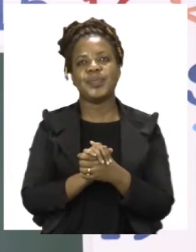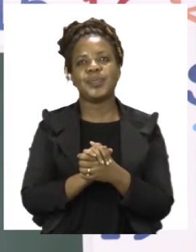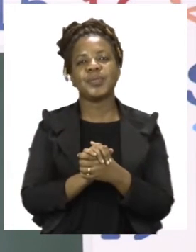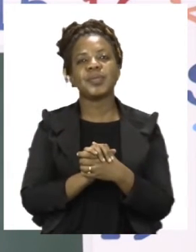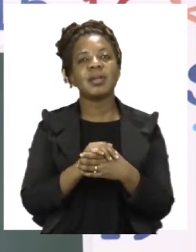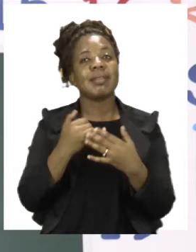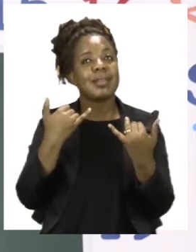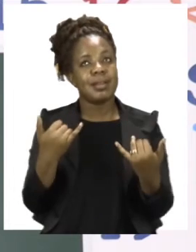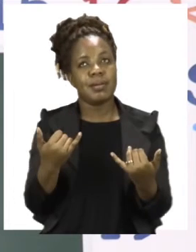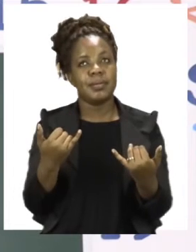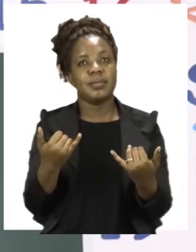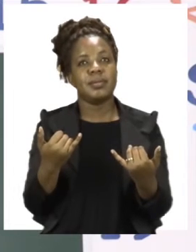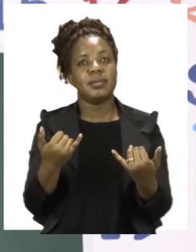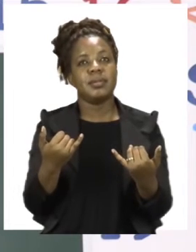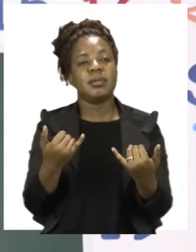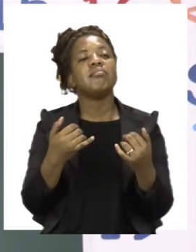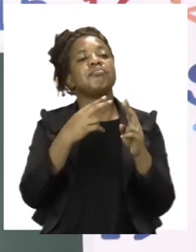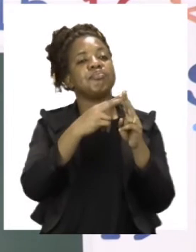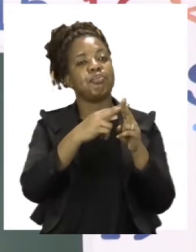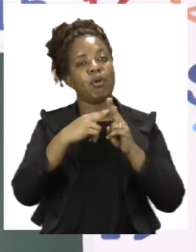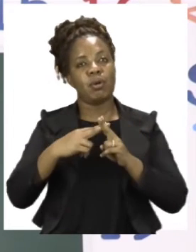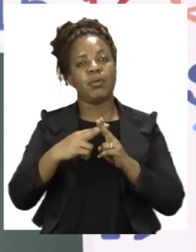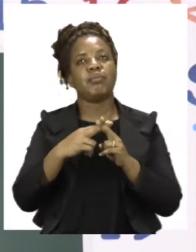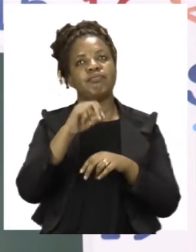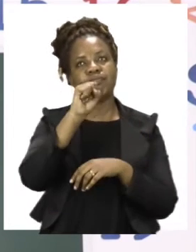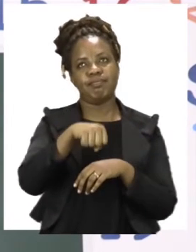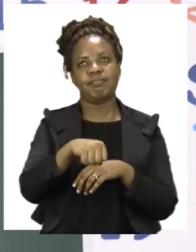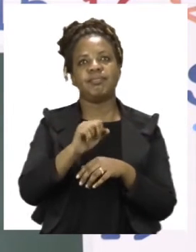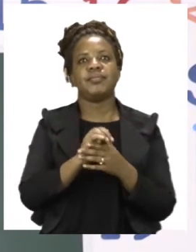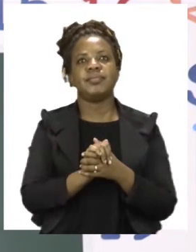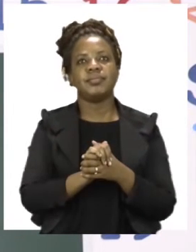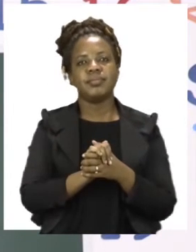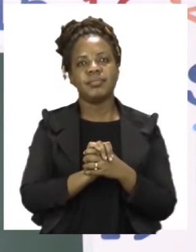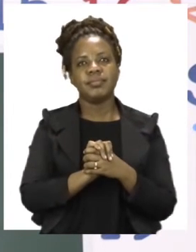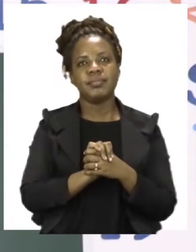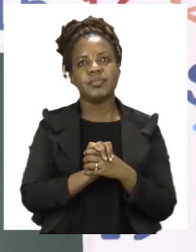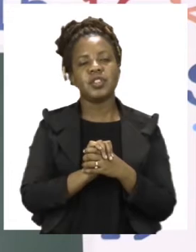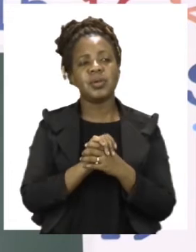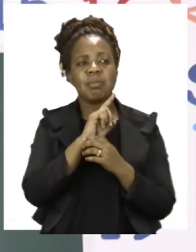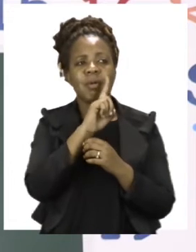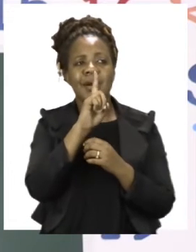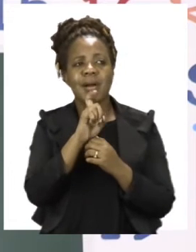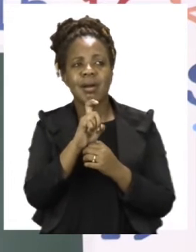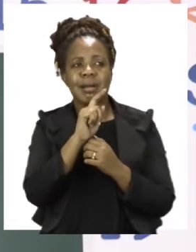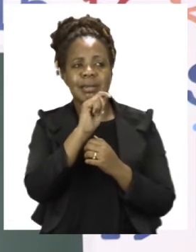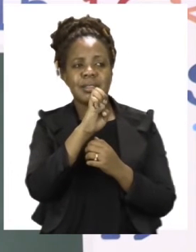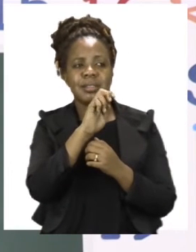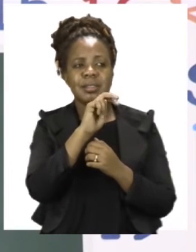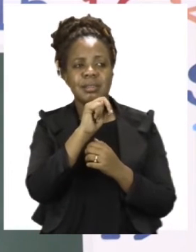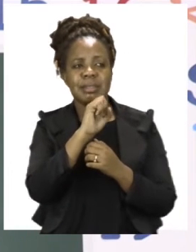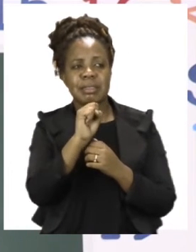means we are going to be borrowing. And we go to Mr. Tens and say,